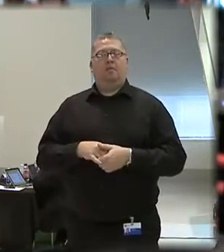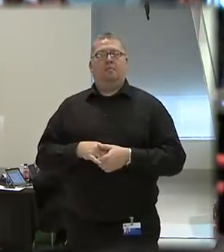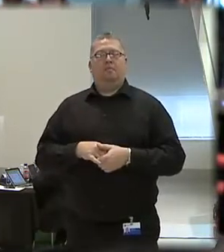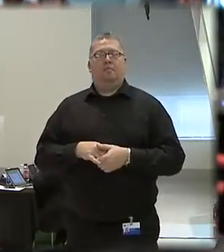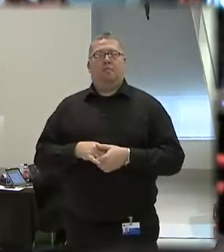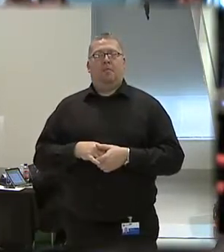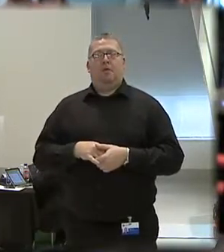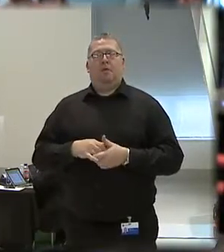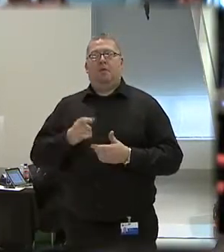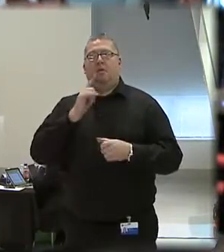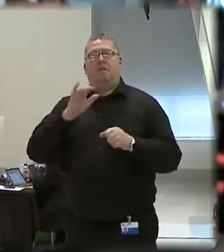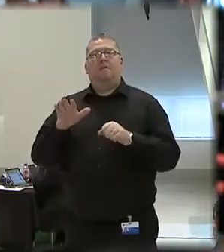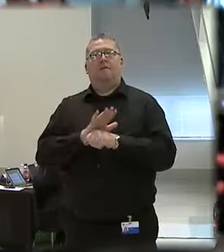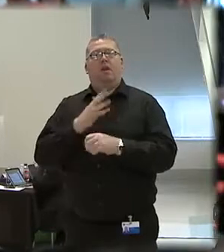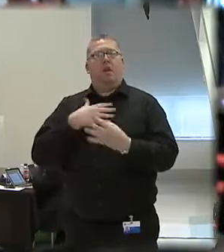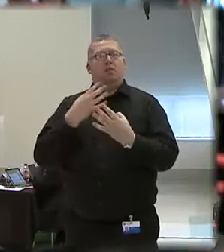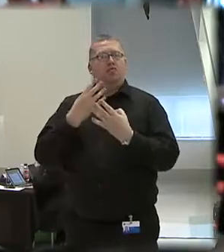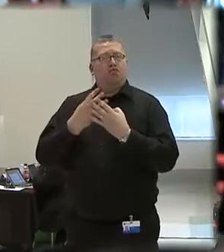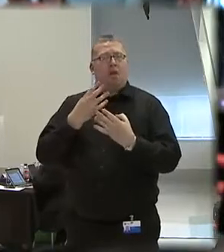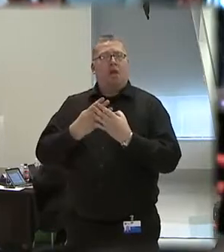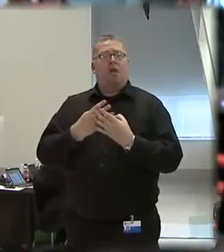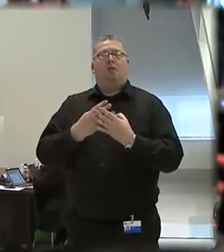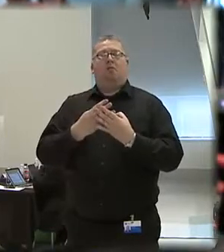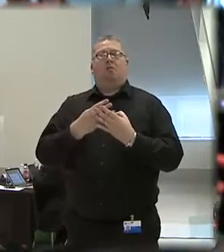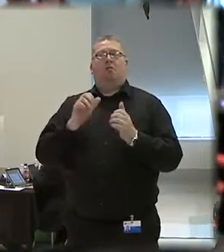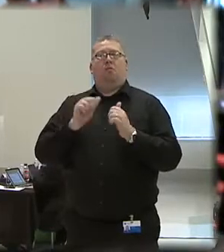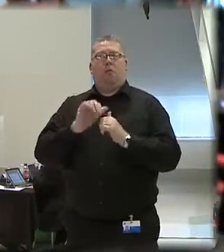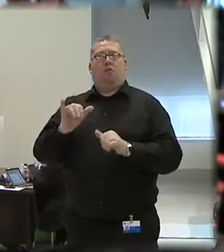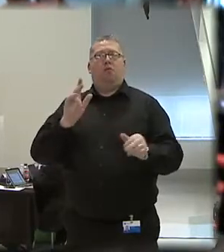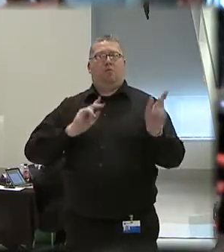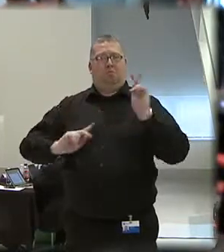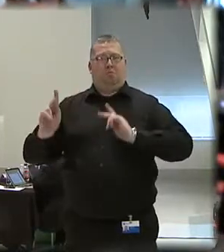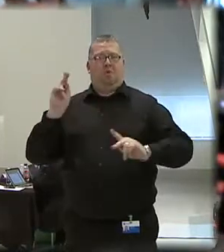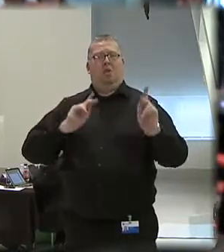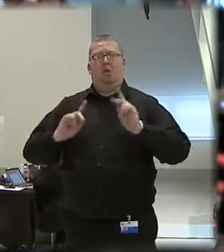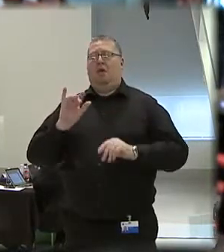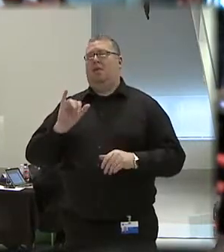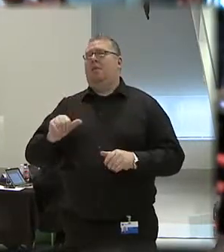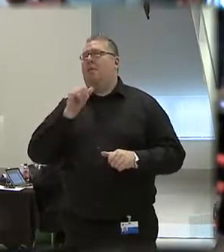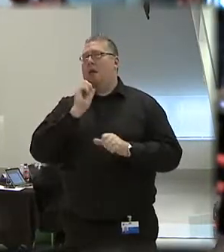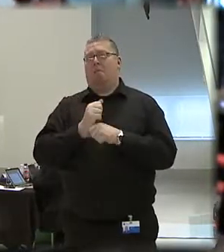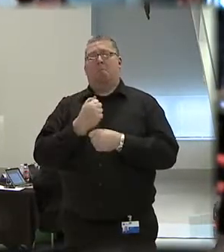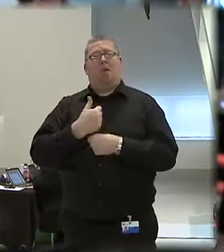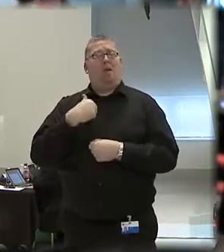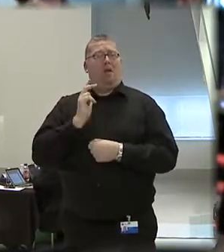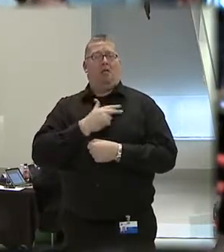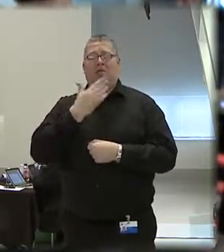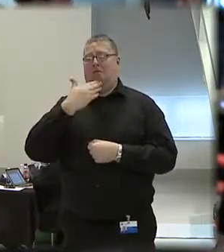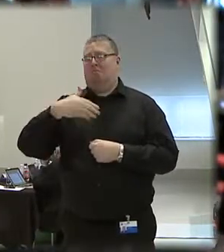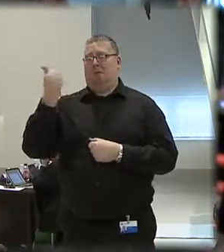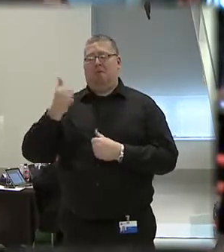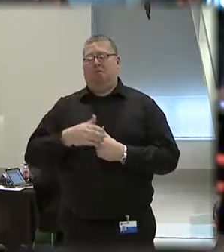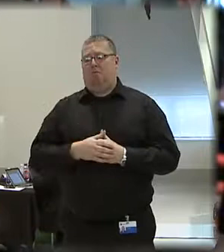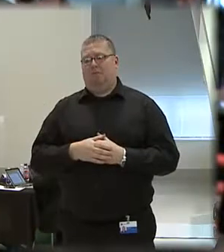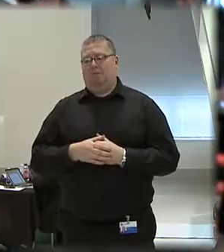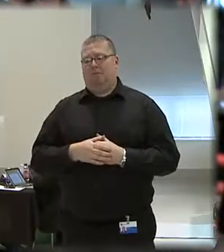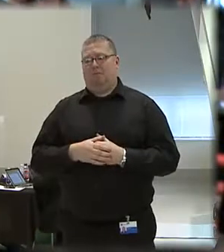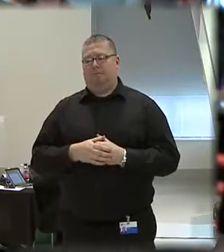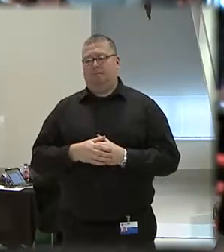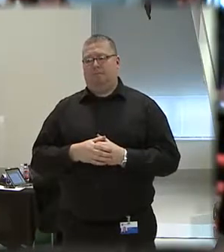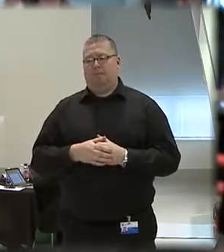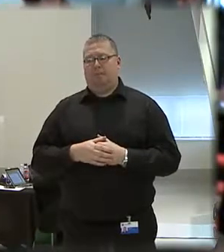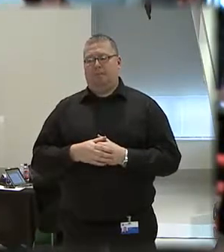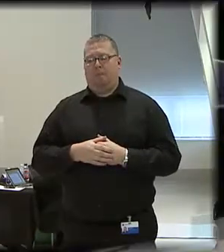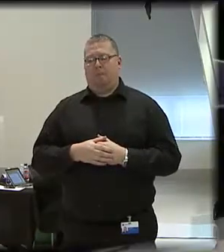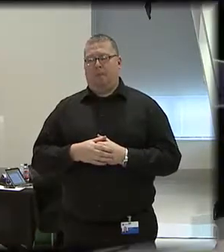and filling our jails and our prisons with those people hasn't made us any better, any stronger as a nation. Okay.